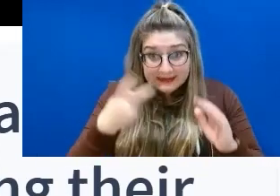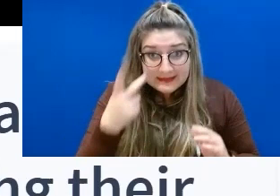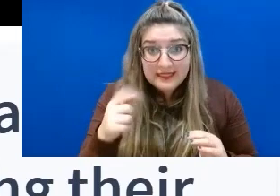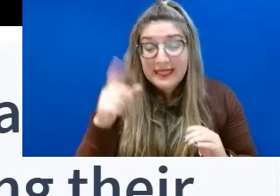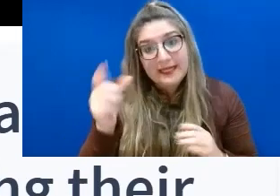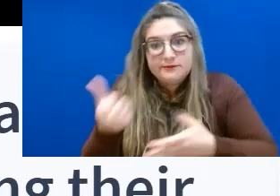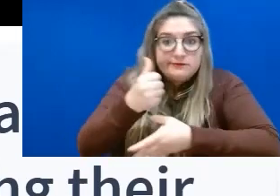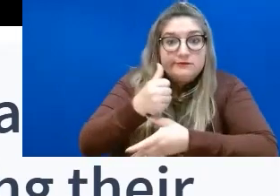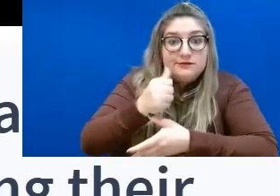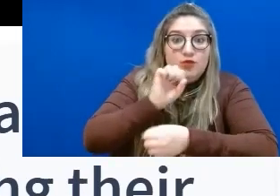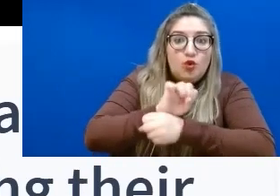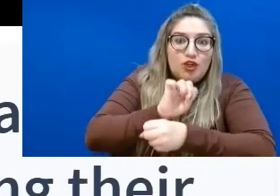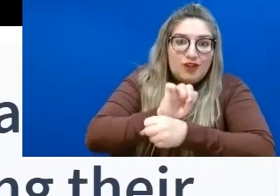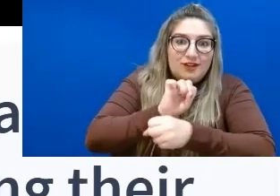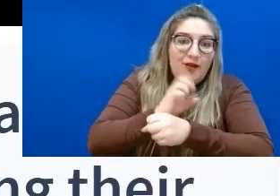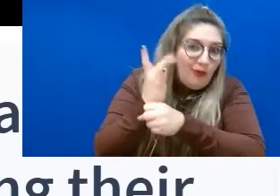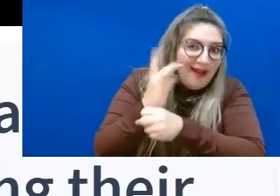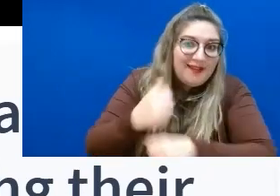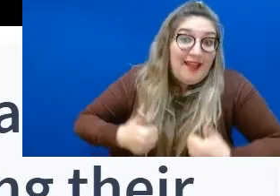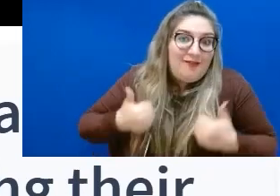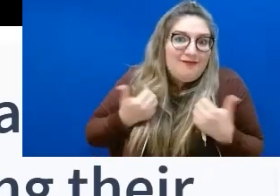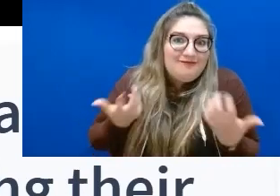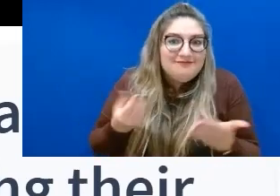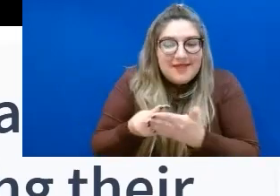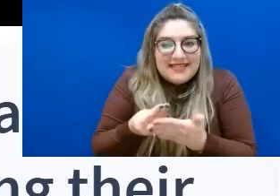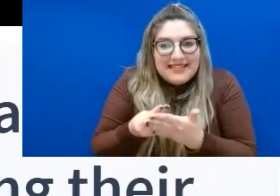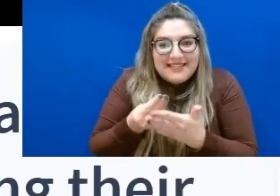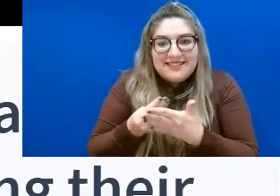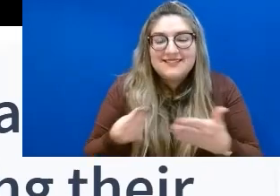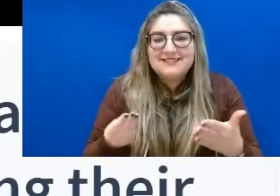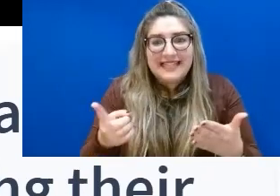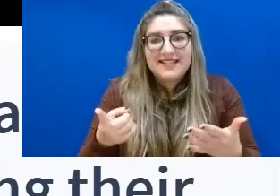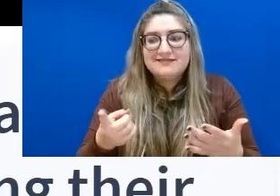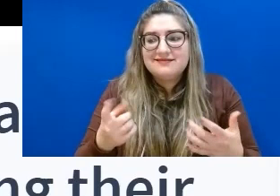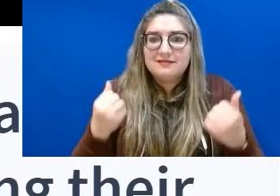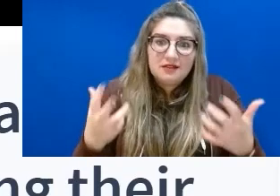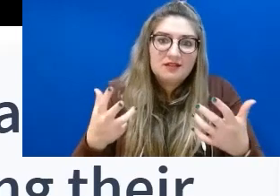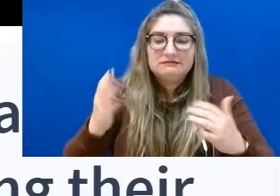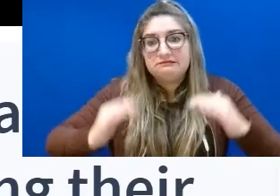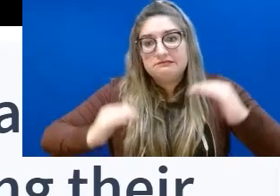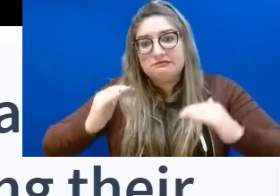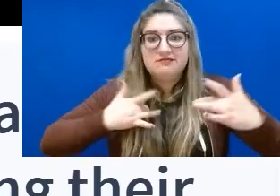they're living. And so that causes a lot of workload and stress.